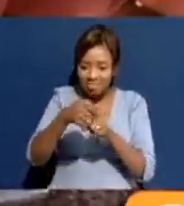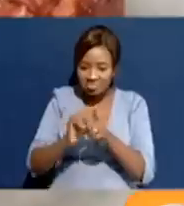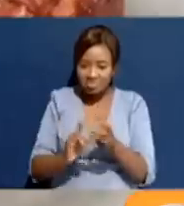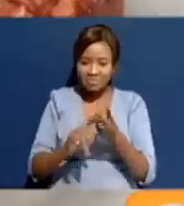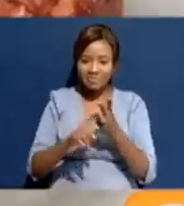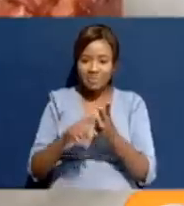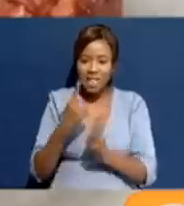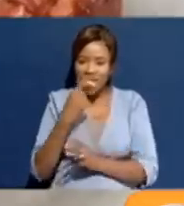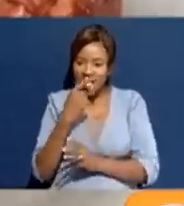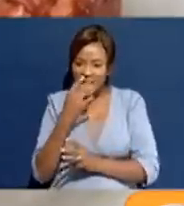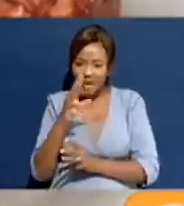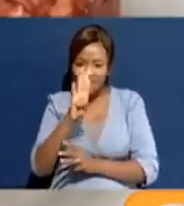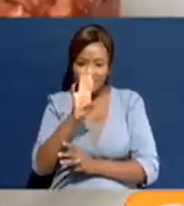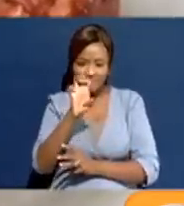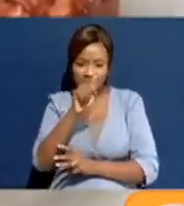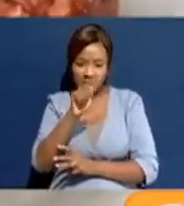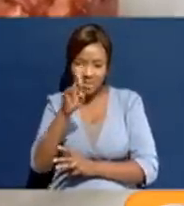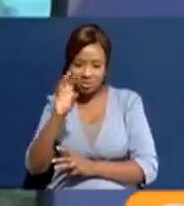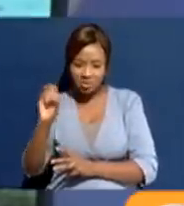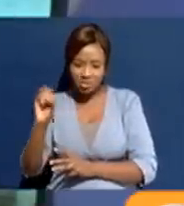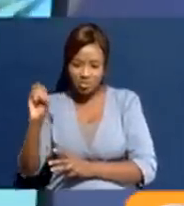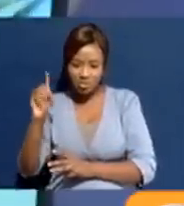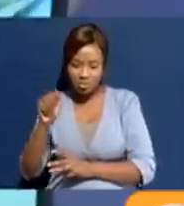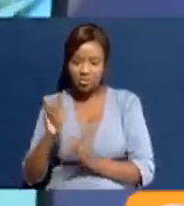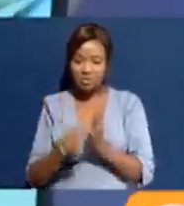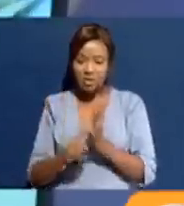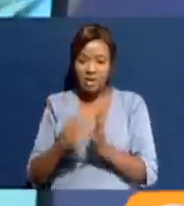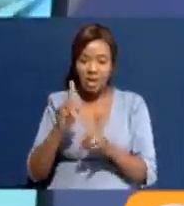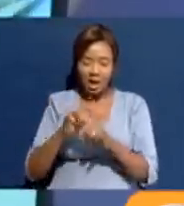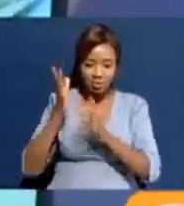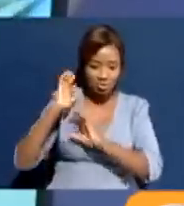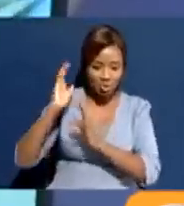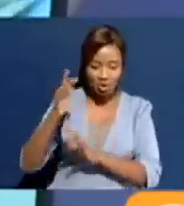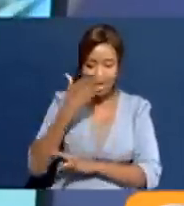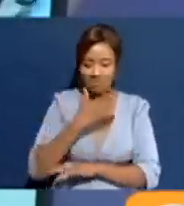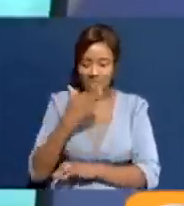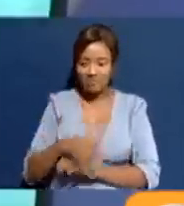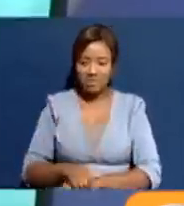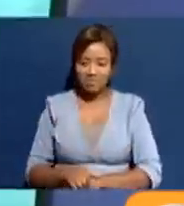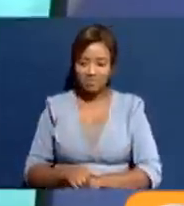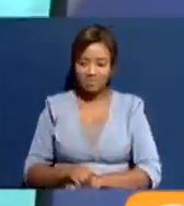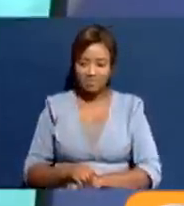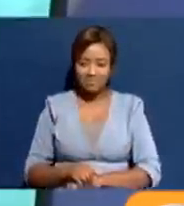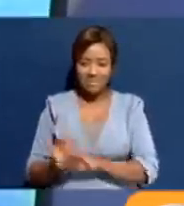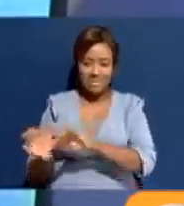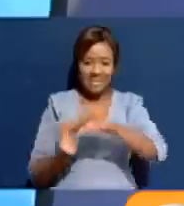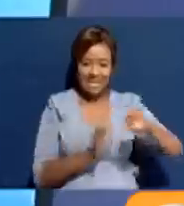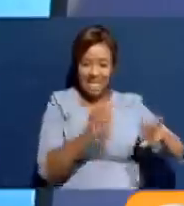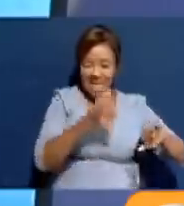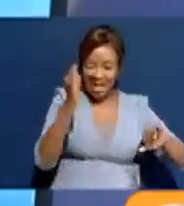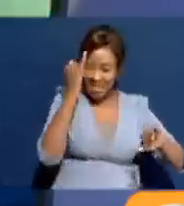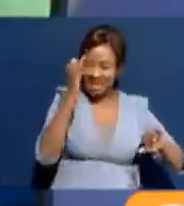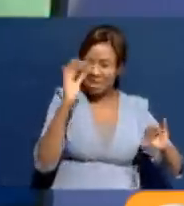beetroot, nutritional yeast, and coconut fat. Another mind-boggling innovation is the SUS